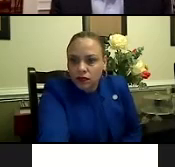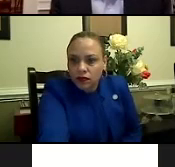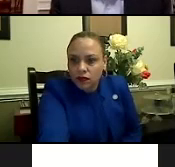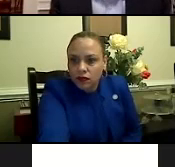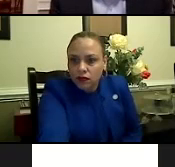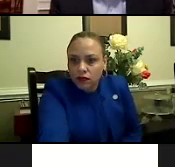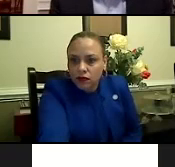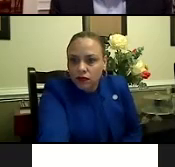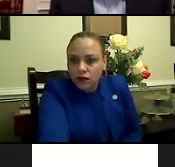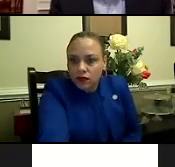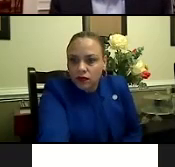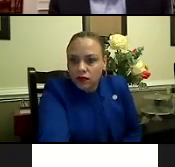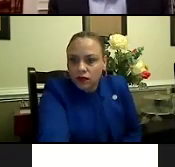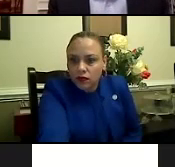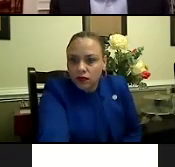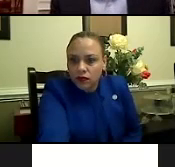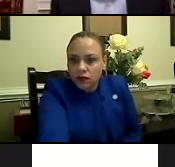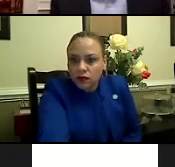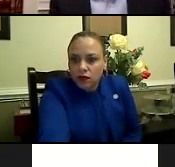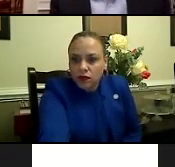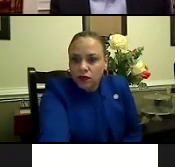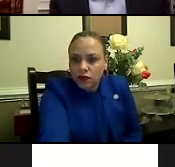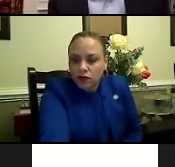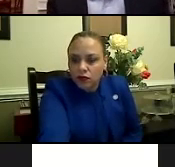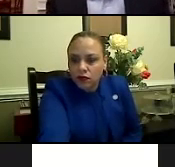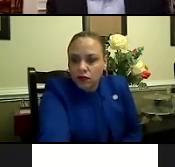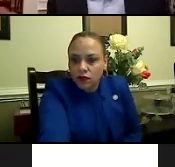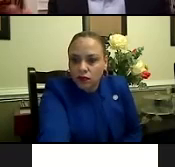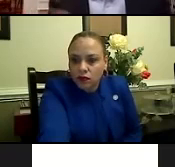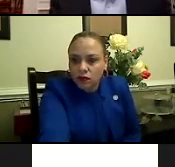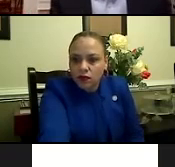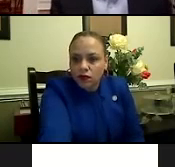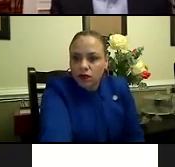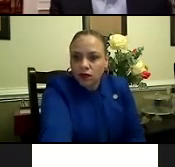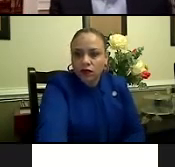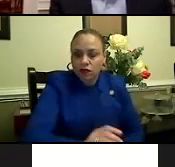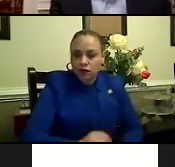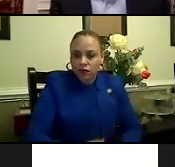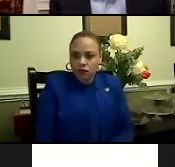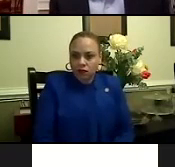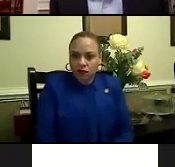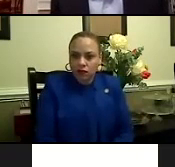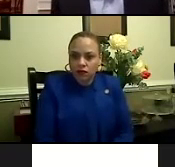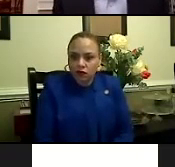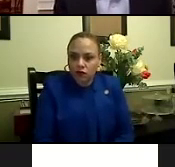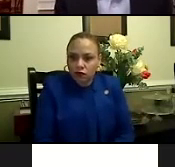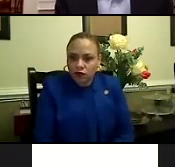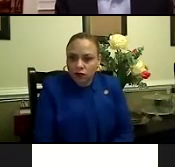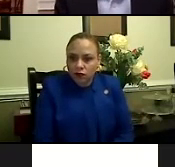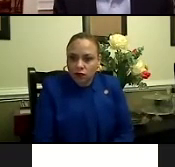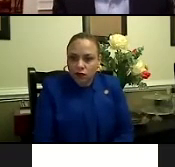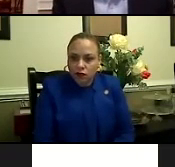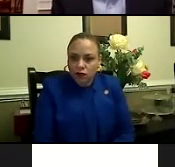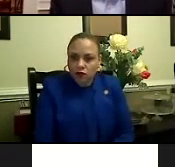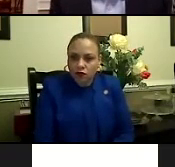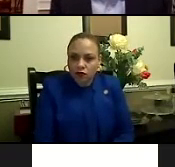a hospital on Monday when the vaccinations arrived. I was at another hospital yesterday in Hampton Roads, and then at one